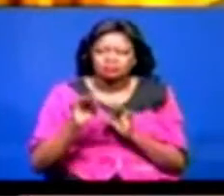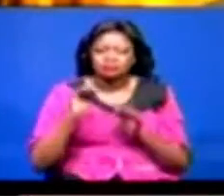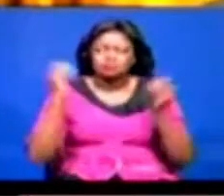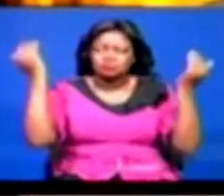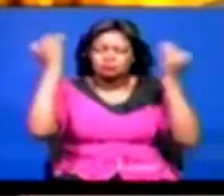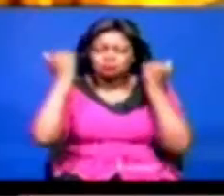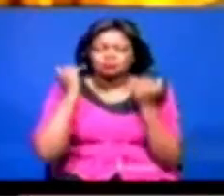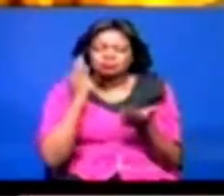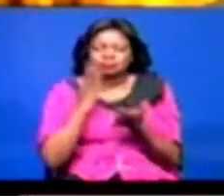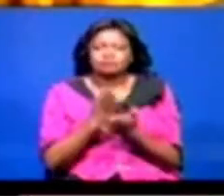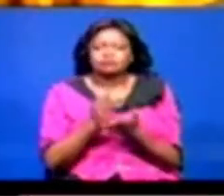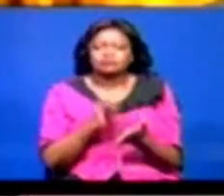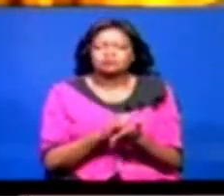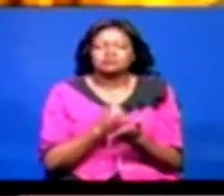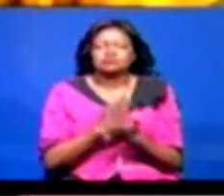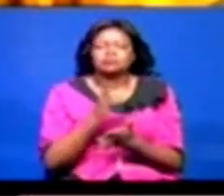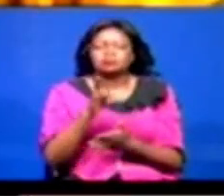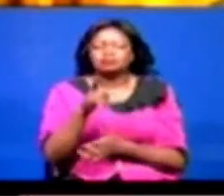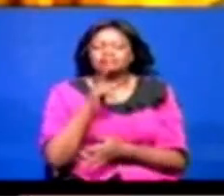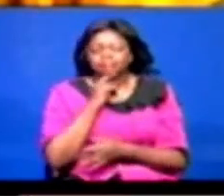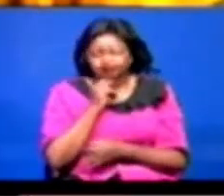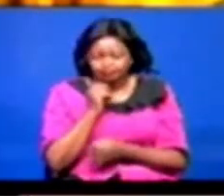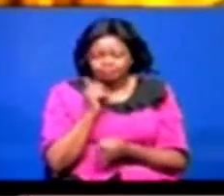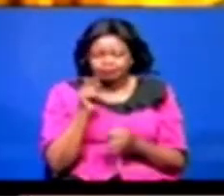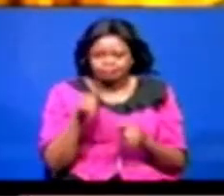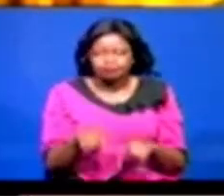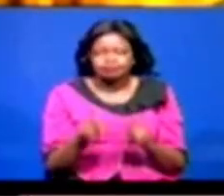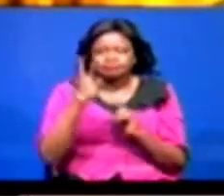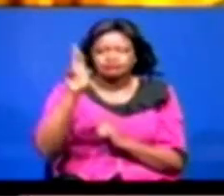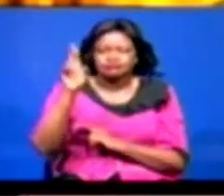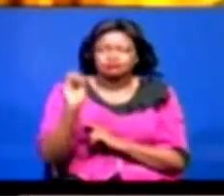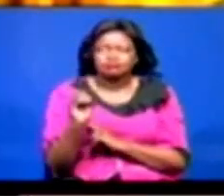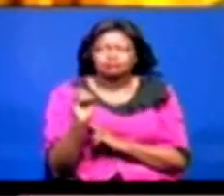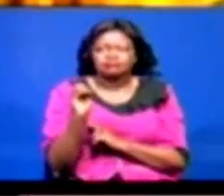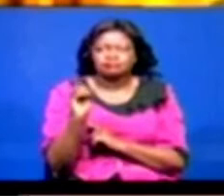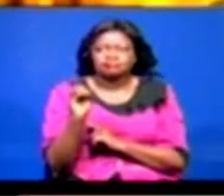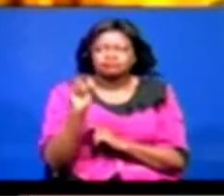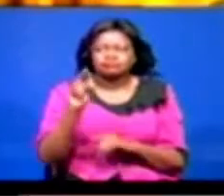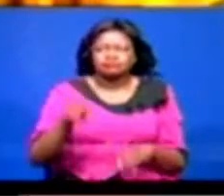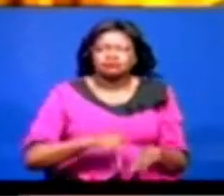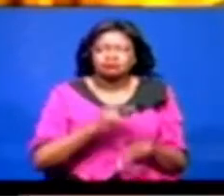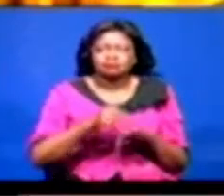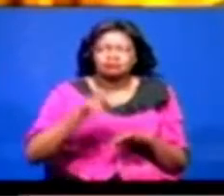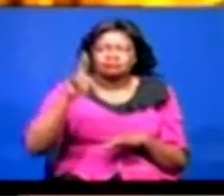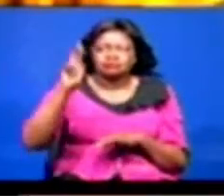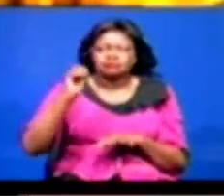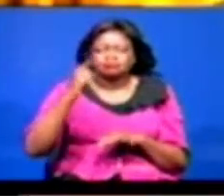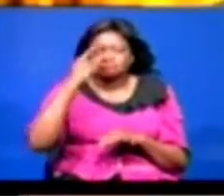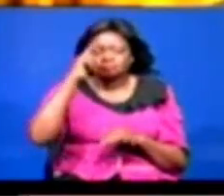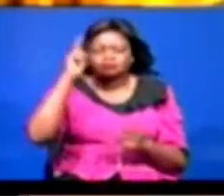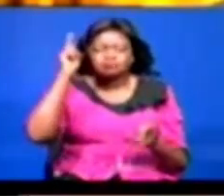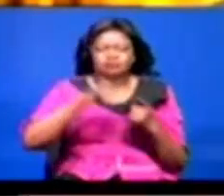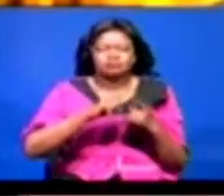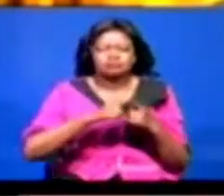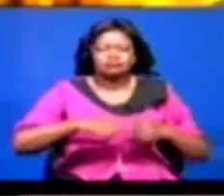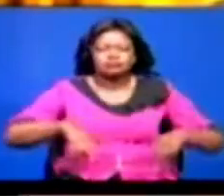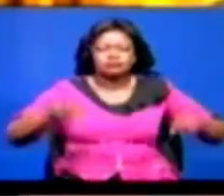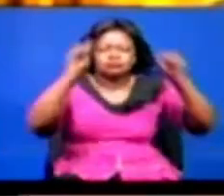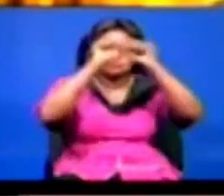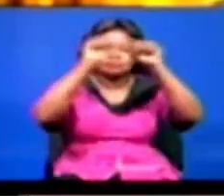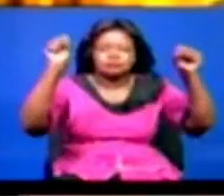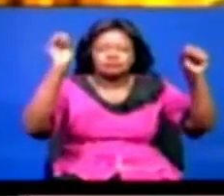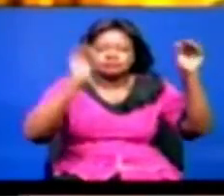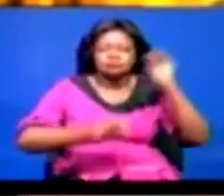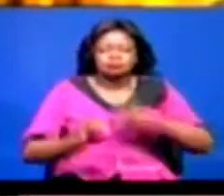in fact this gentleman is the returning officer, national returning officer, for purposes of the presidential election. And so